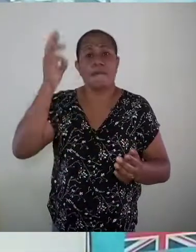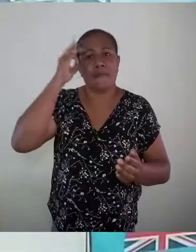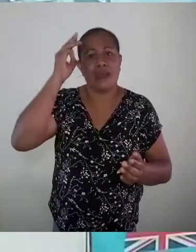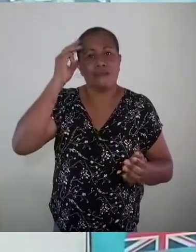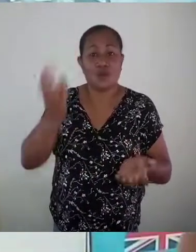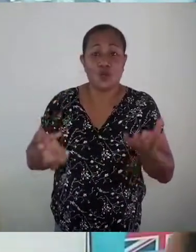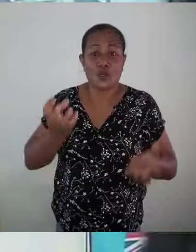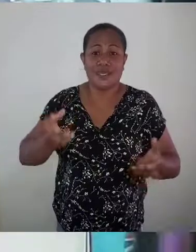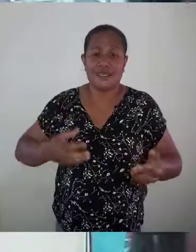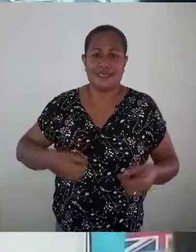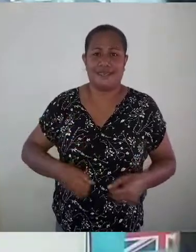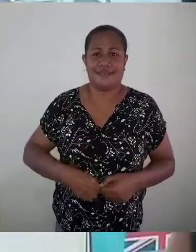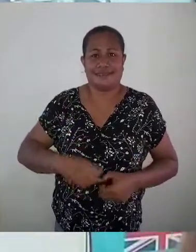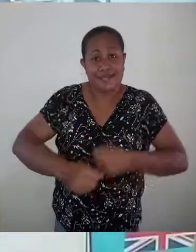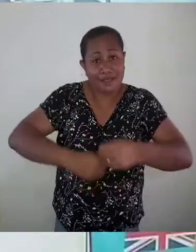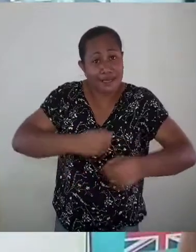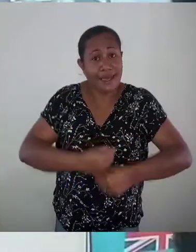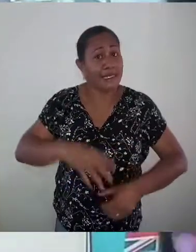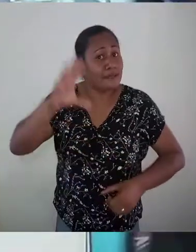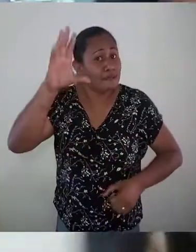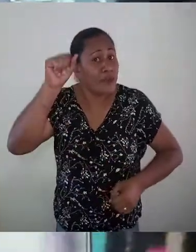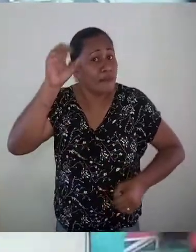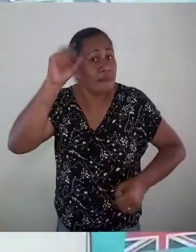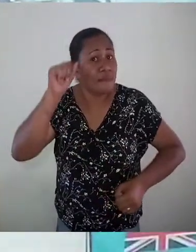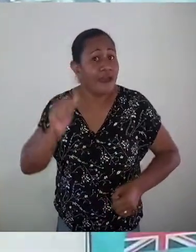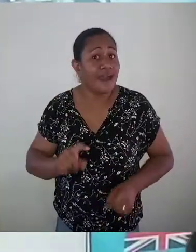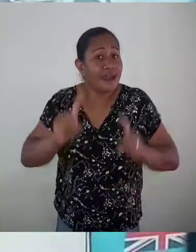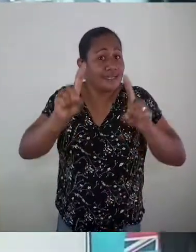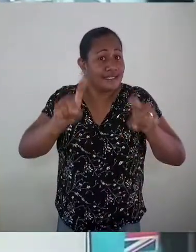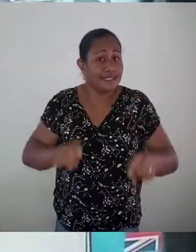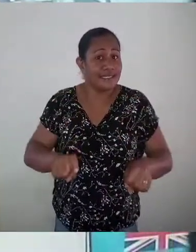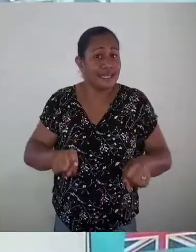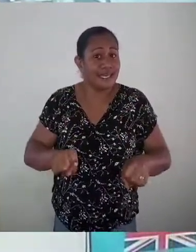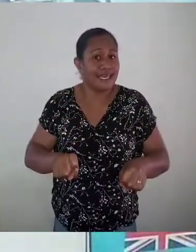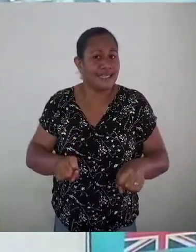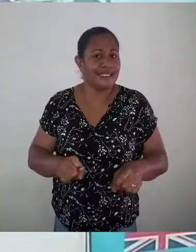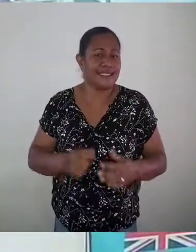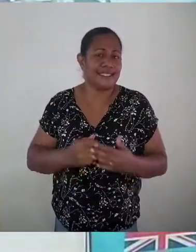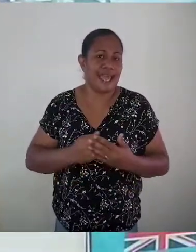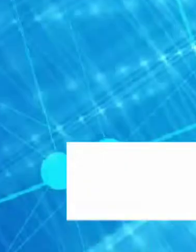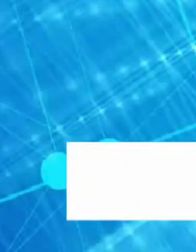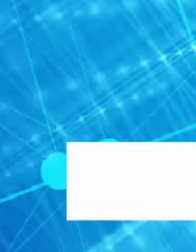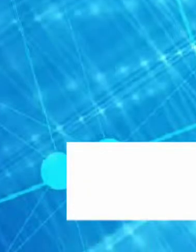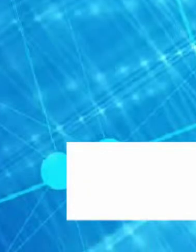And remember to stay safe.